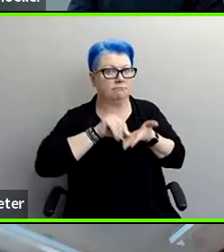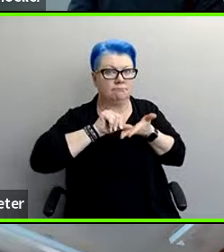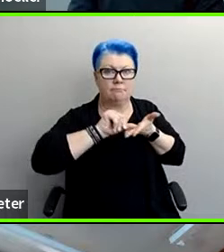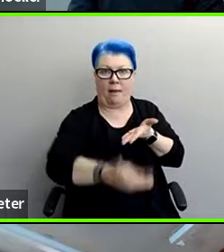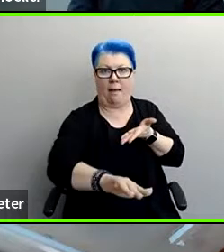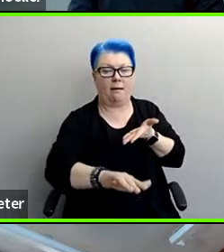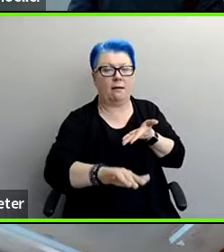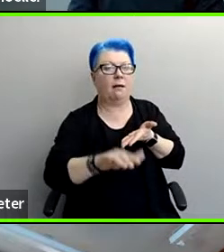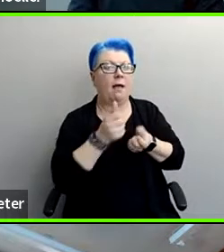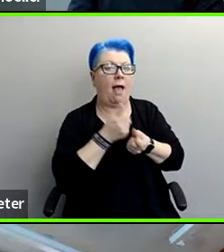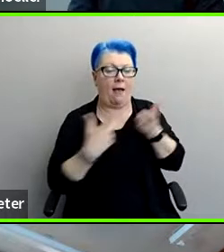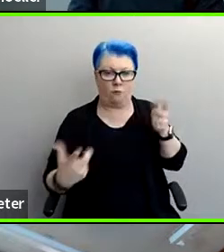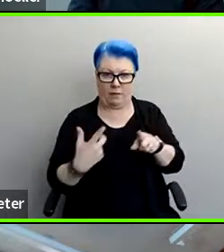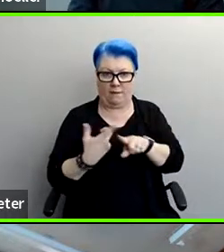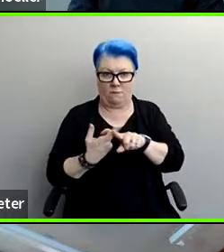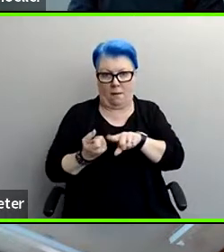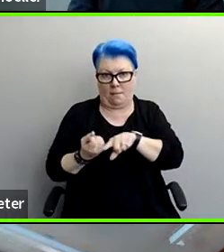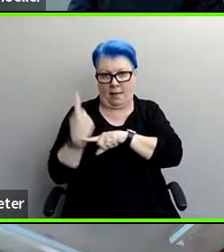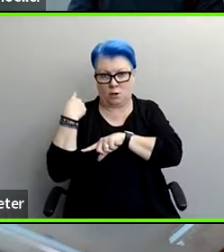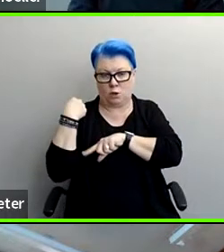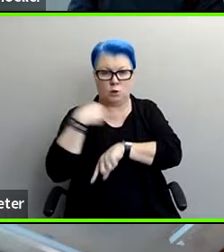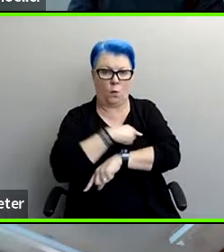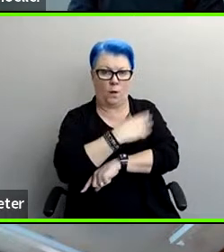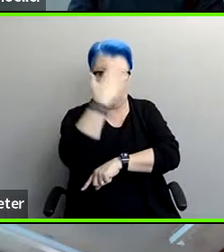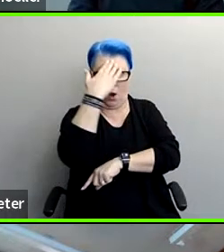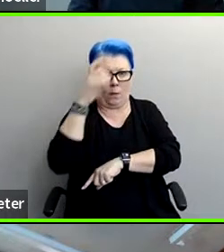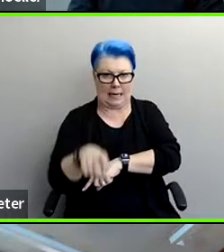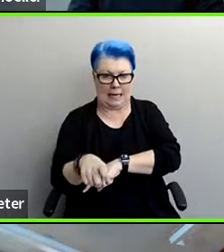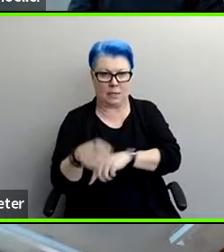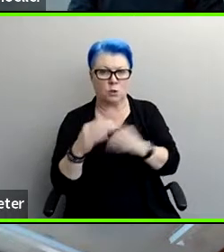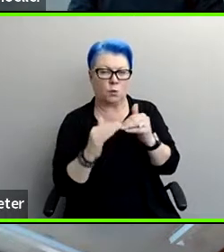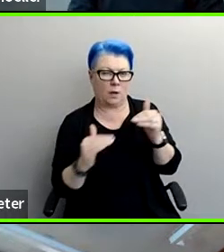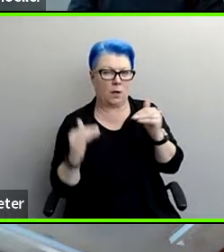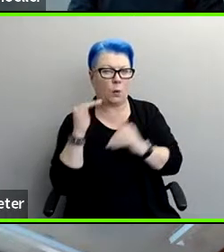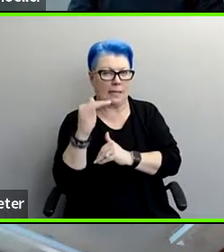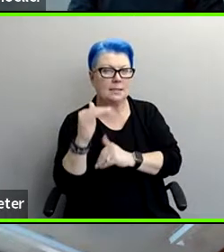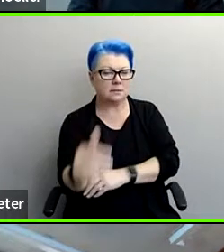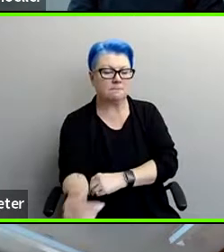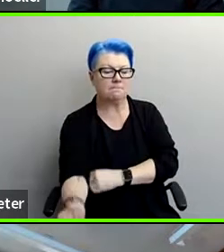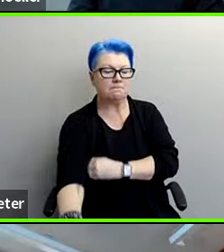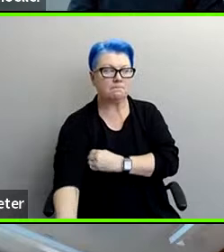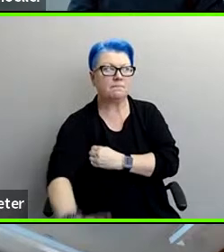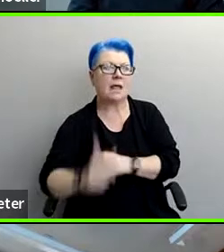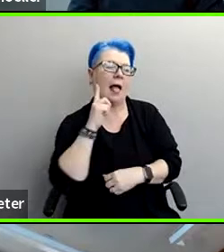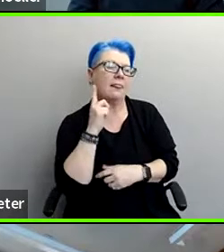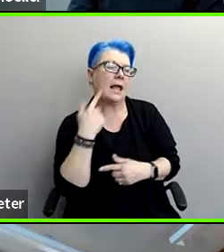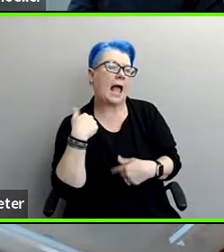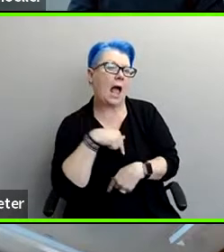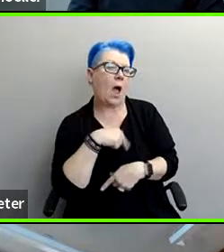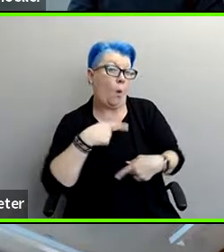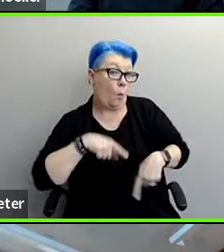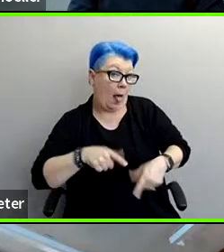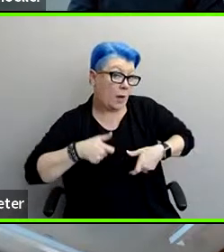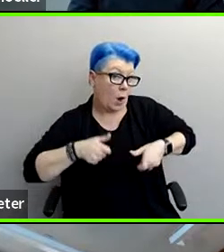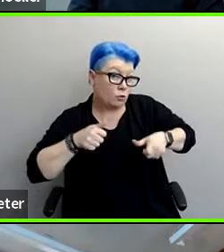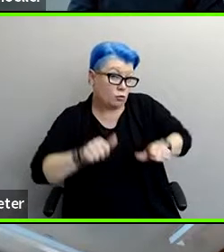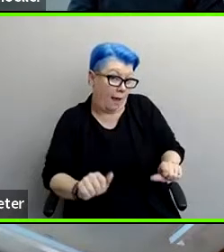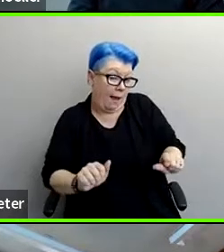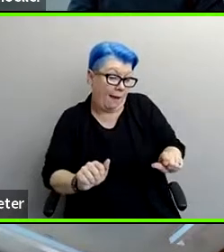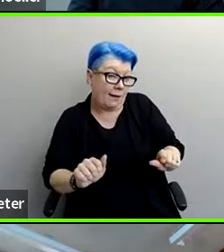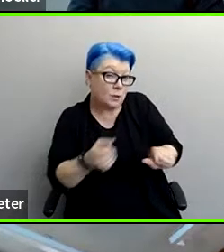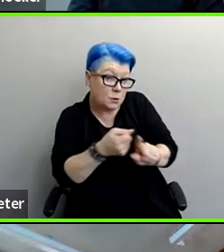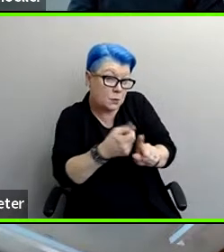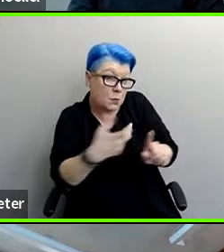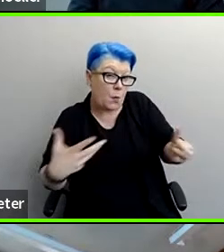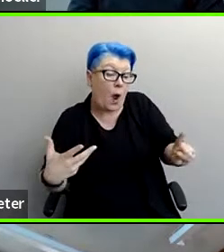allocation from last year. And so we know that we need to increase it. And I think that as we try to grow and looking at the size of